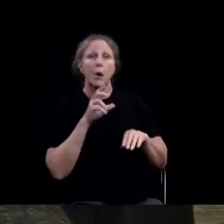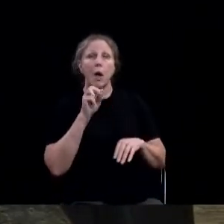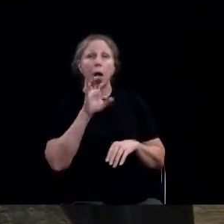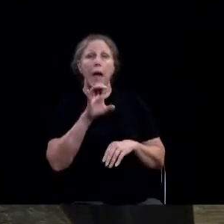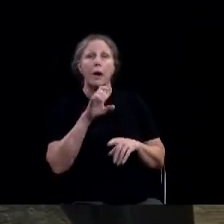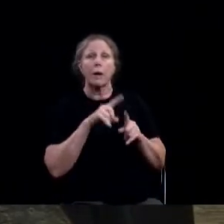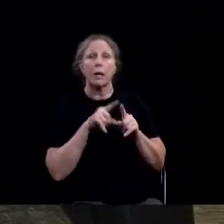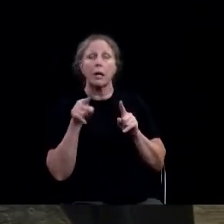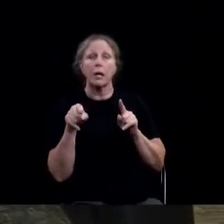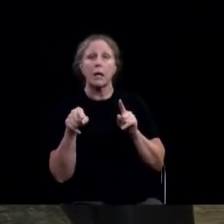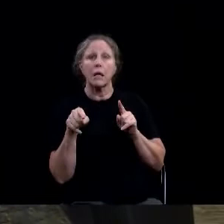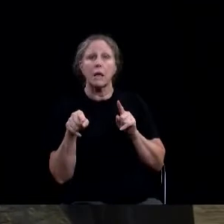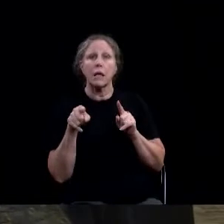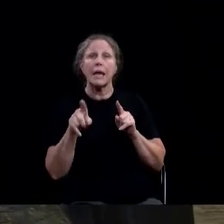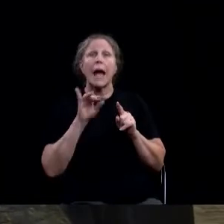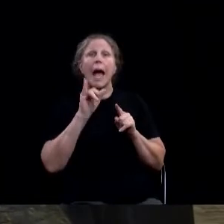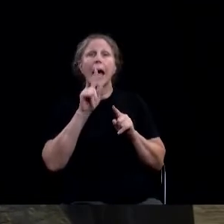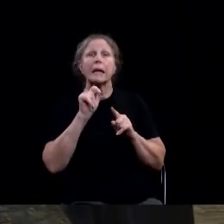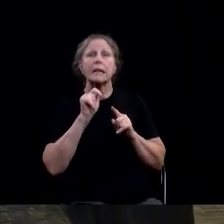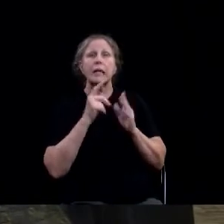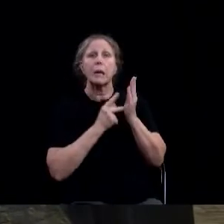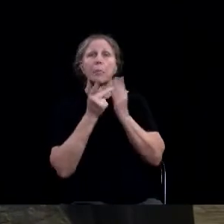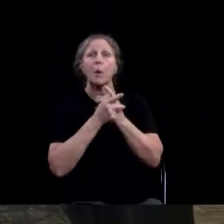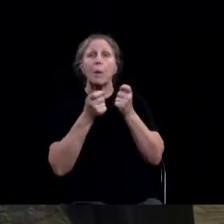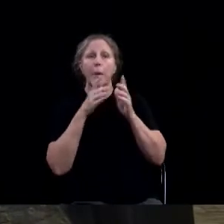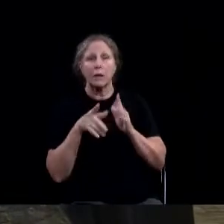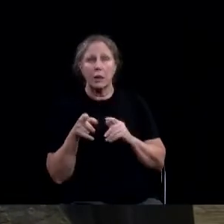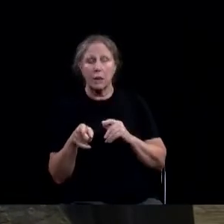manager, specifically in our GIS group,